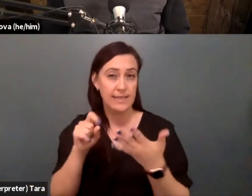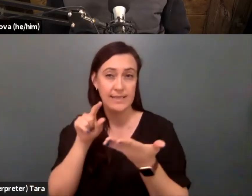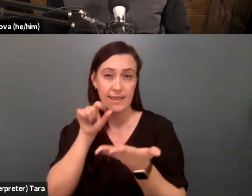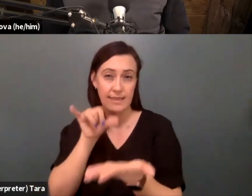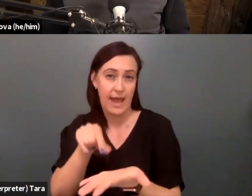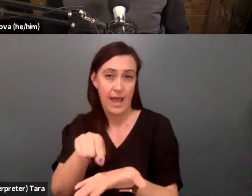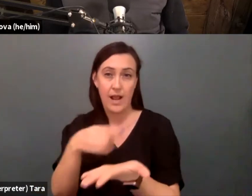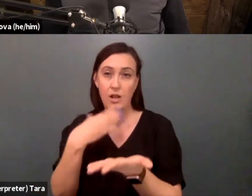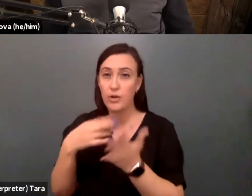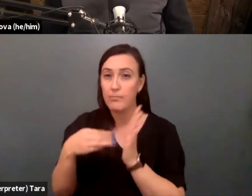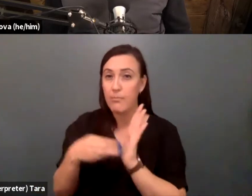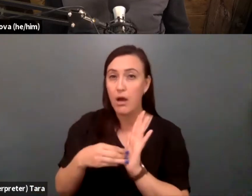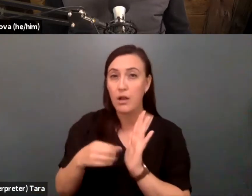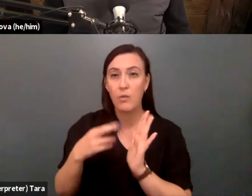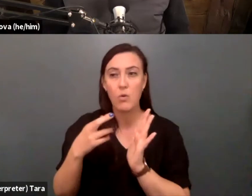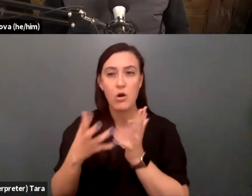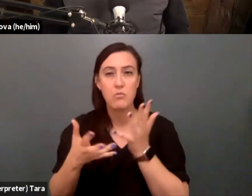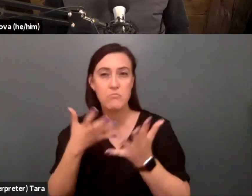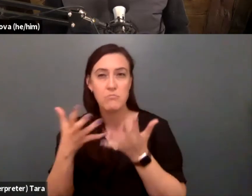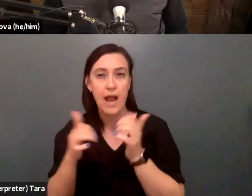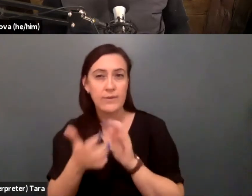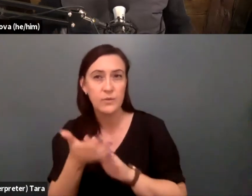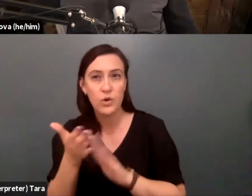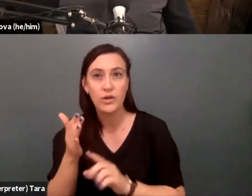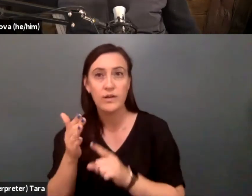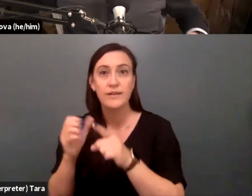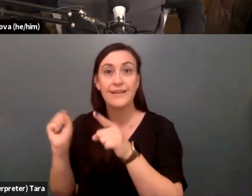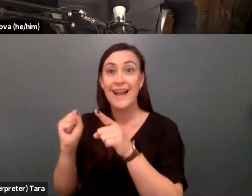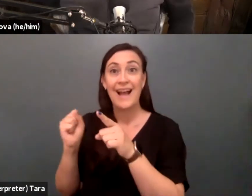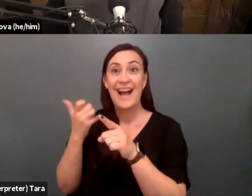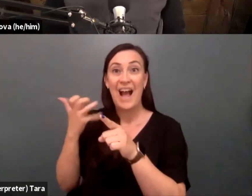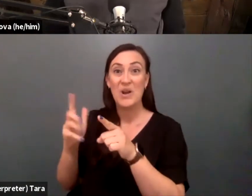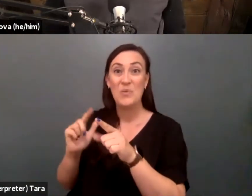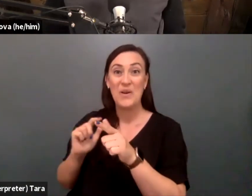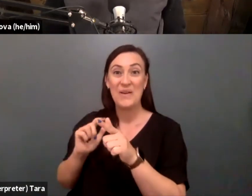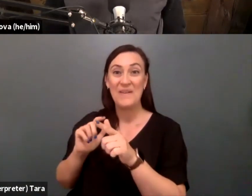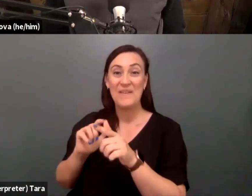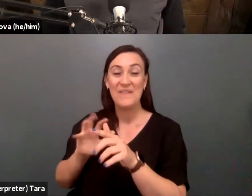Tim, why don't you? Yeah, I don't want to go after Toya.